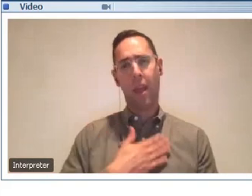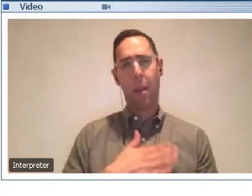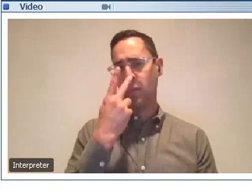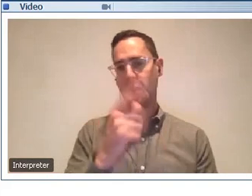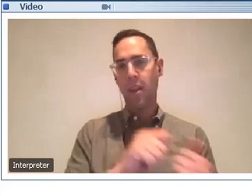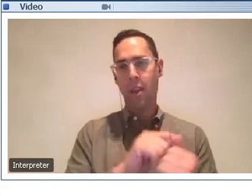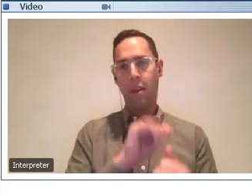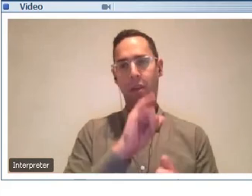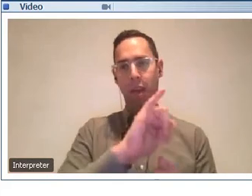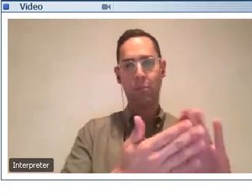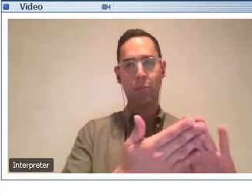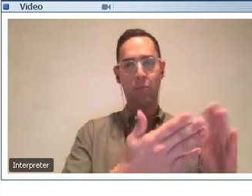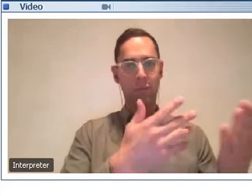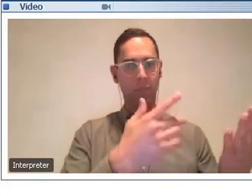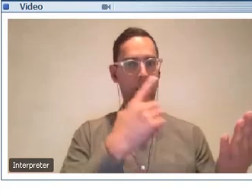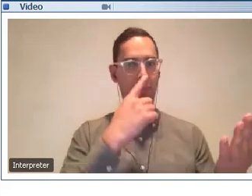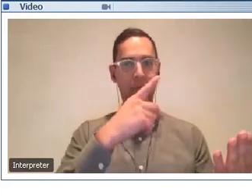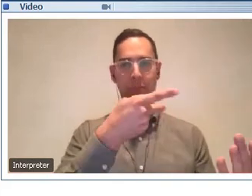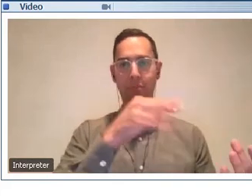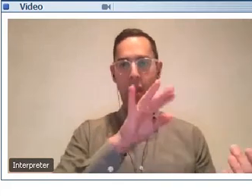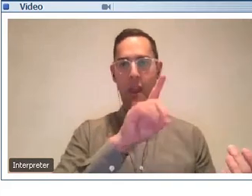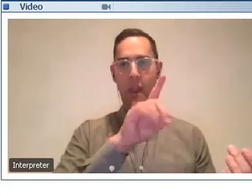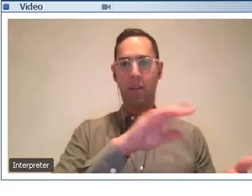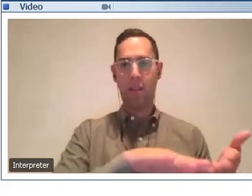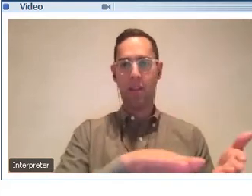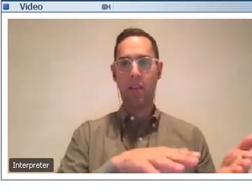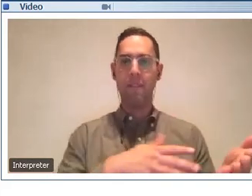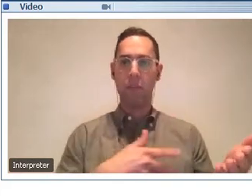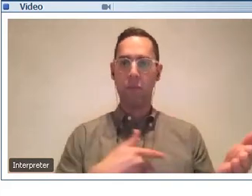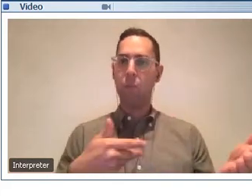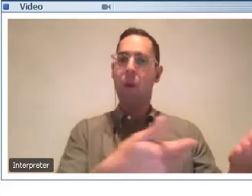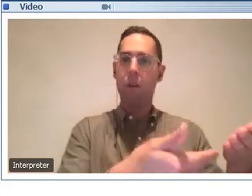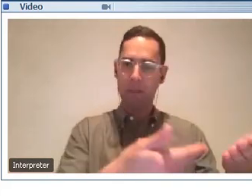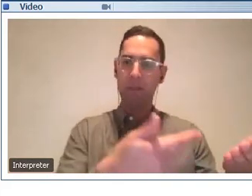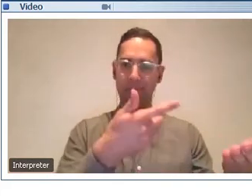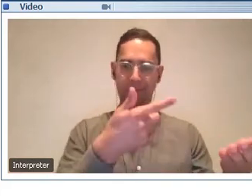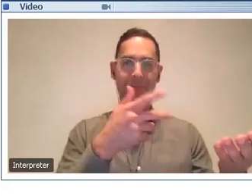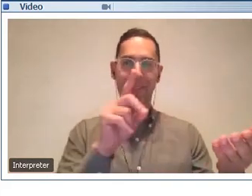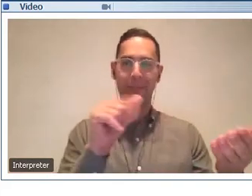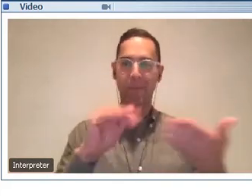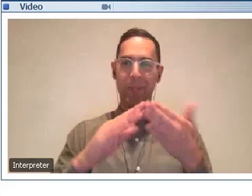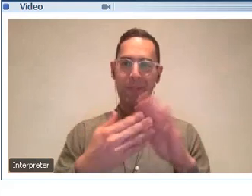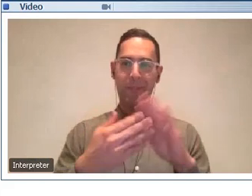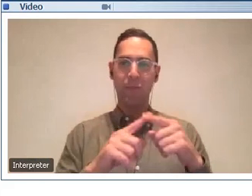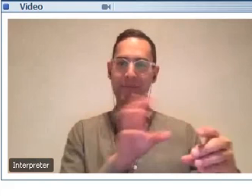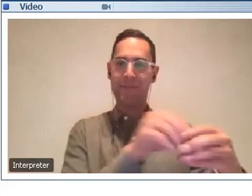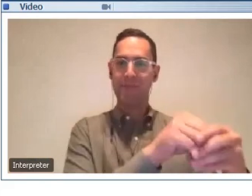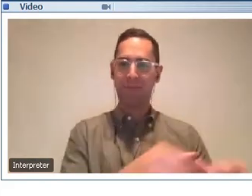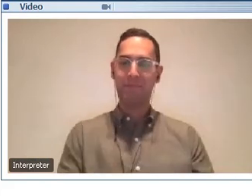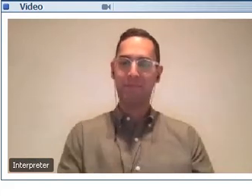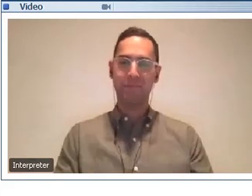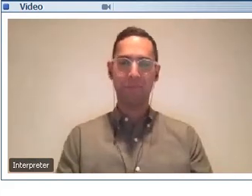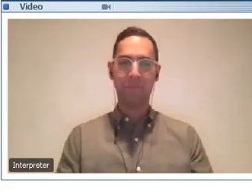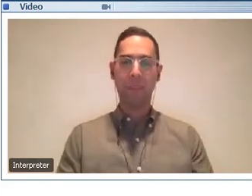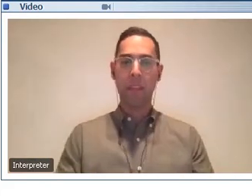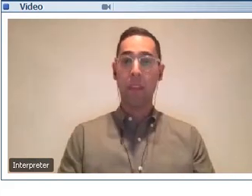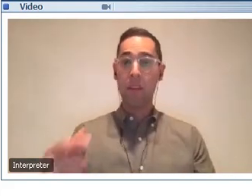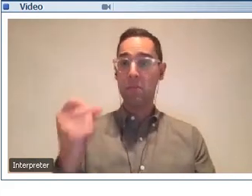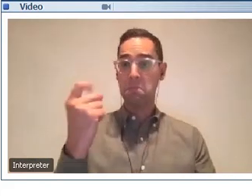are in having disability be part of that conversation. I don't see any